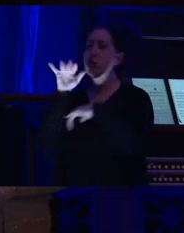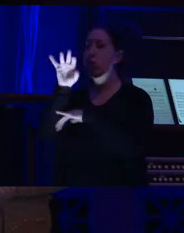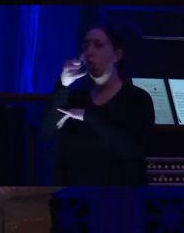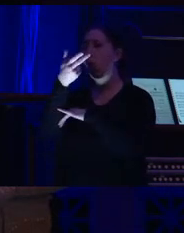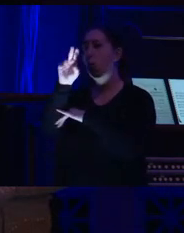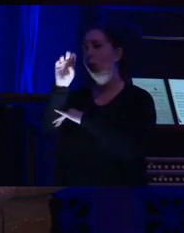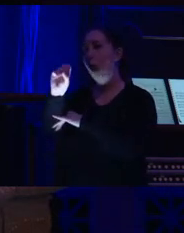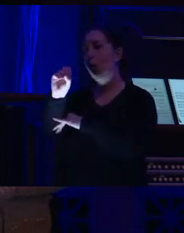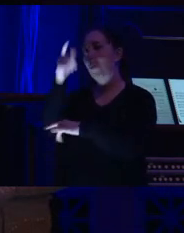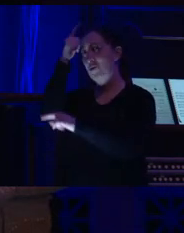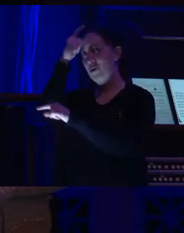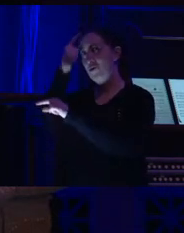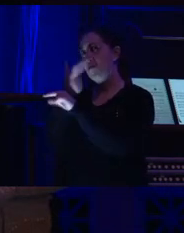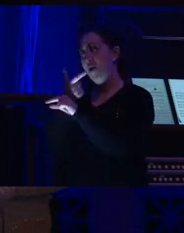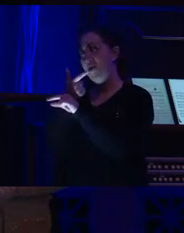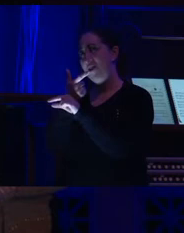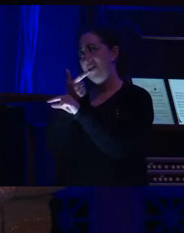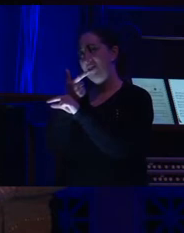who is his brother.